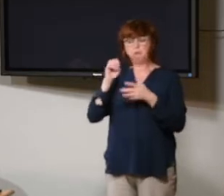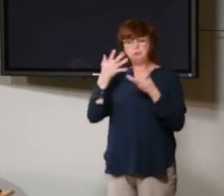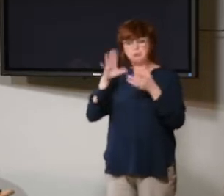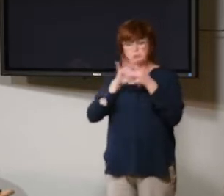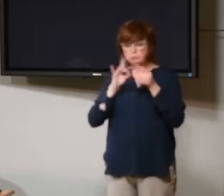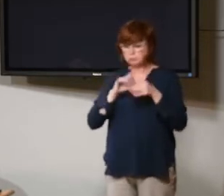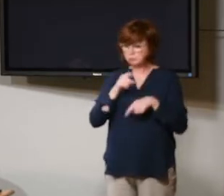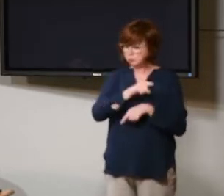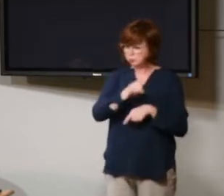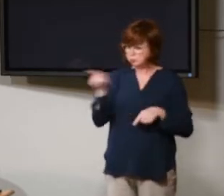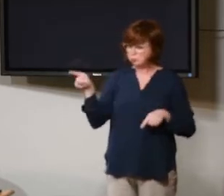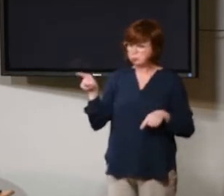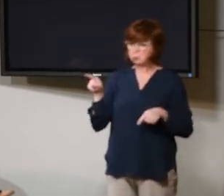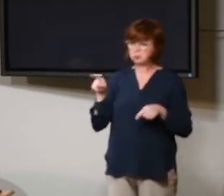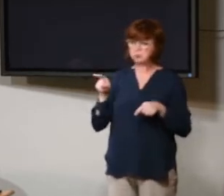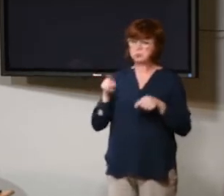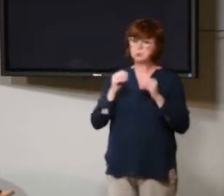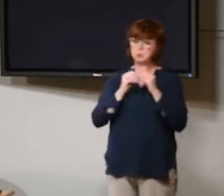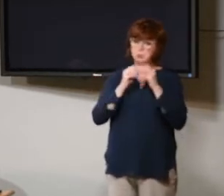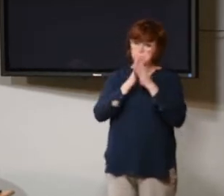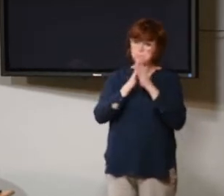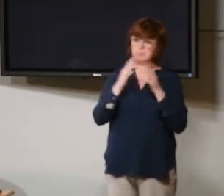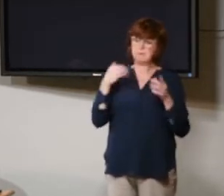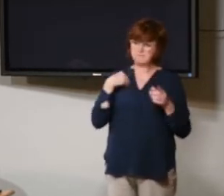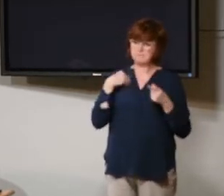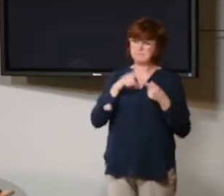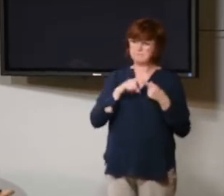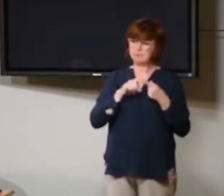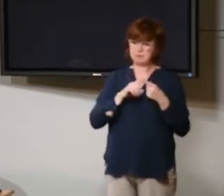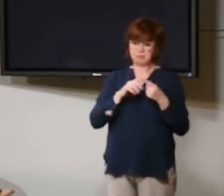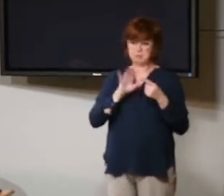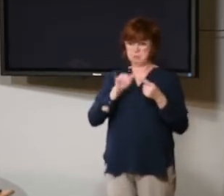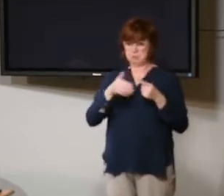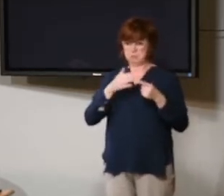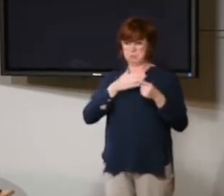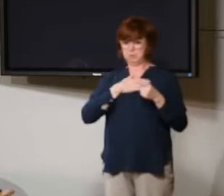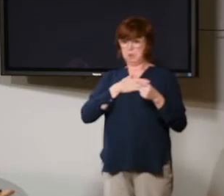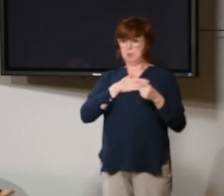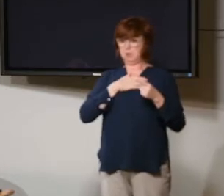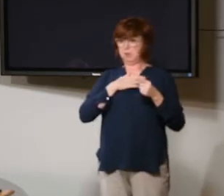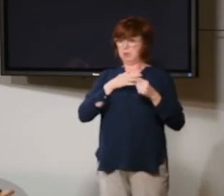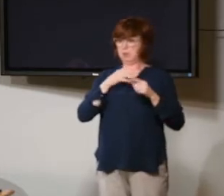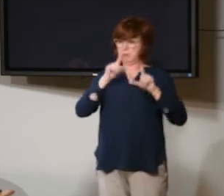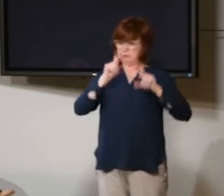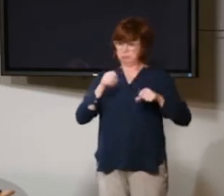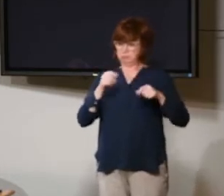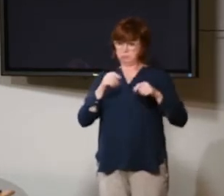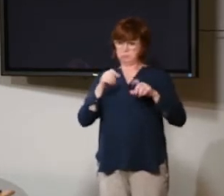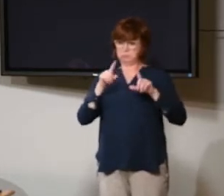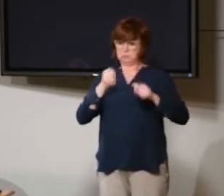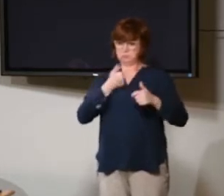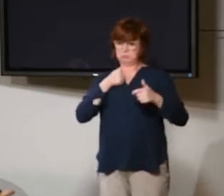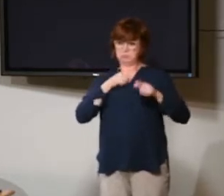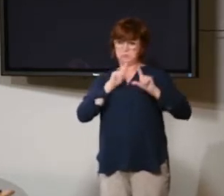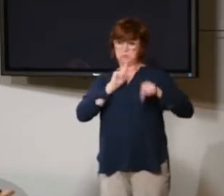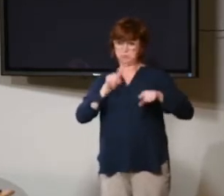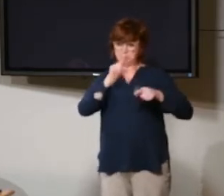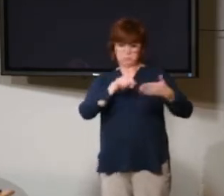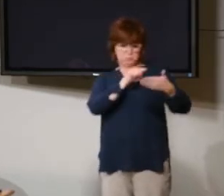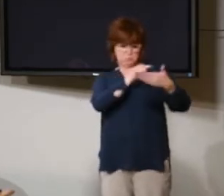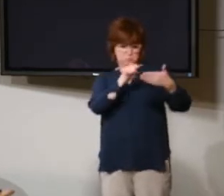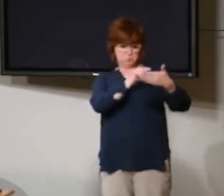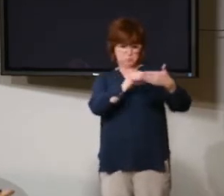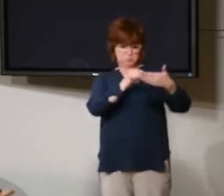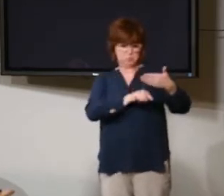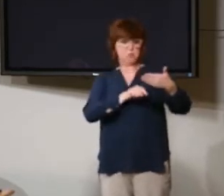The self-assessment tool really helps you to decide if you should call Healthline for further questions, and that really has resulted in a